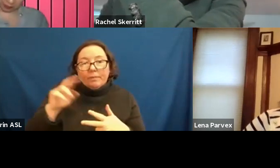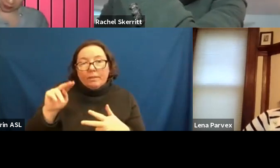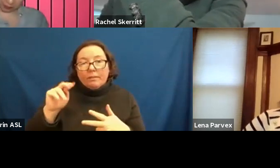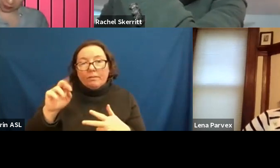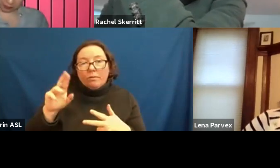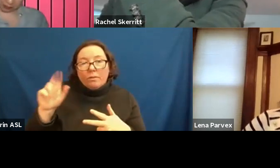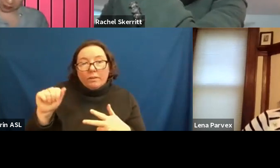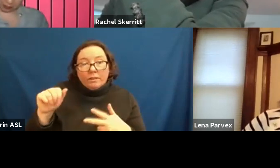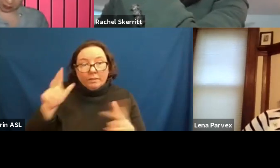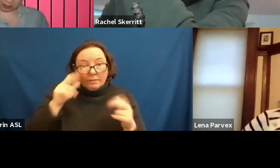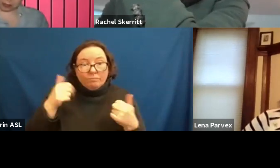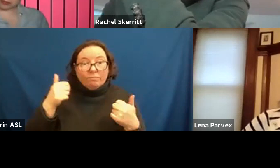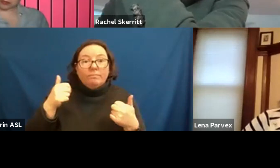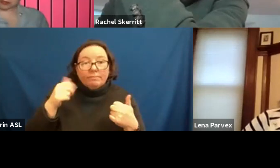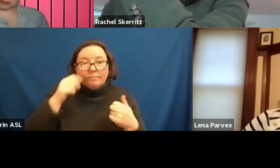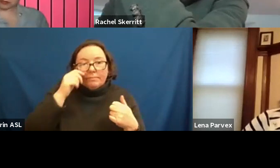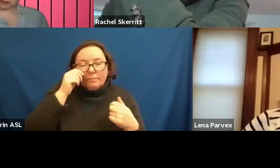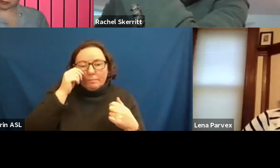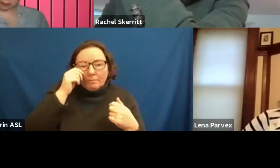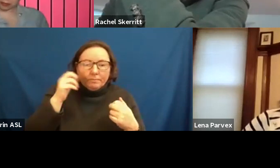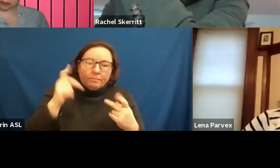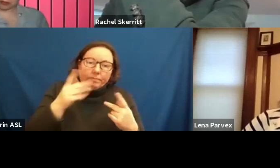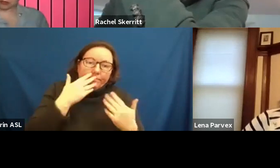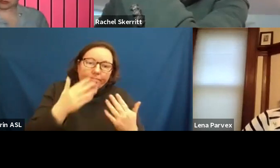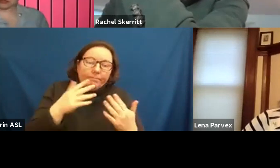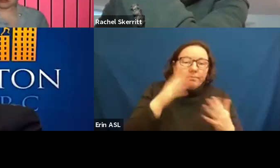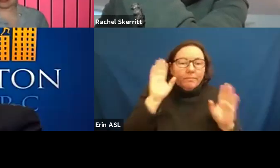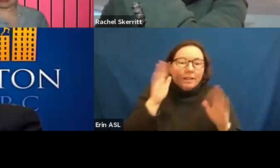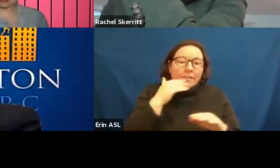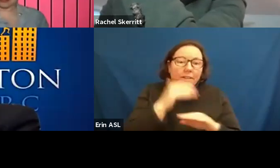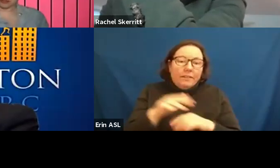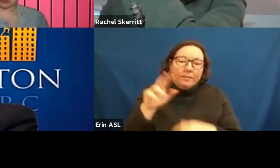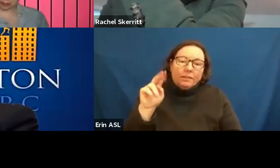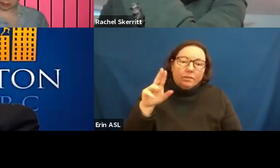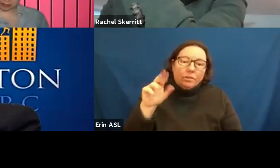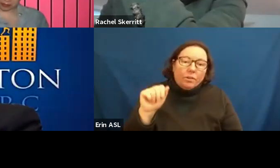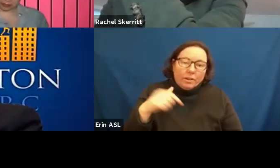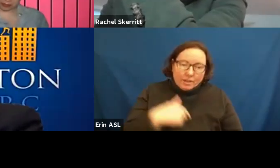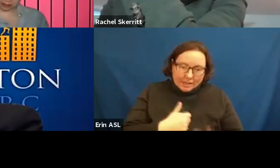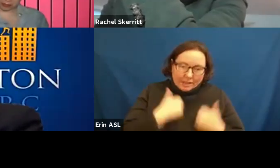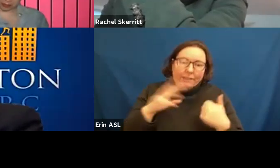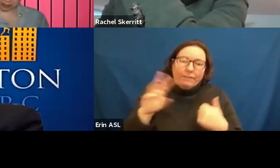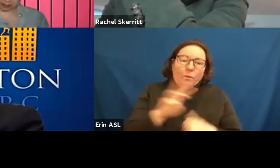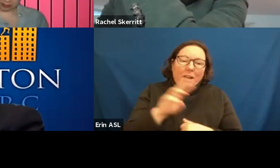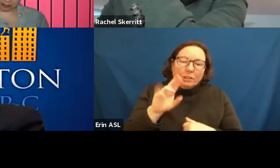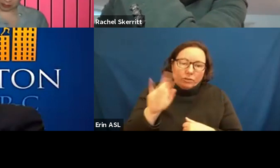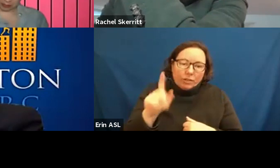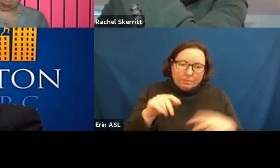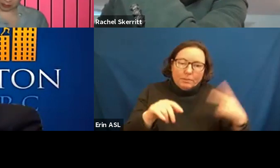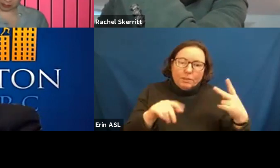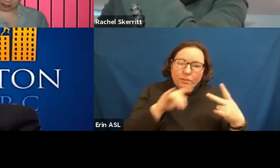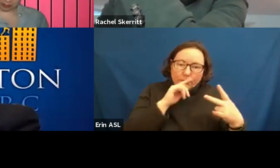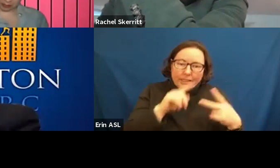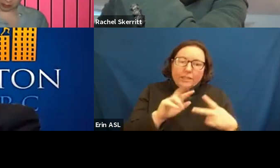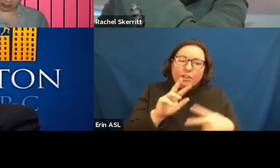Hi, can you hear me okay? We can hear you. Thank you. Thanks. Good evening. My name is Nora McManus Vincent. I live in West Roxbury, and my two children are in